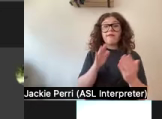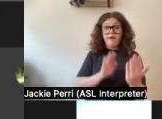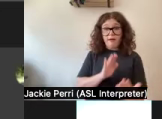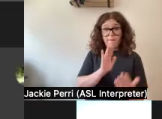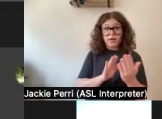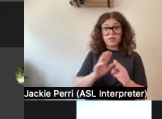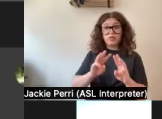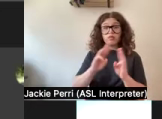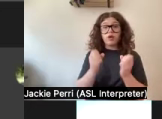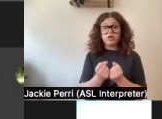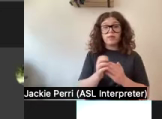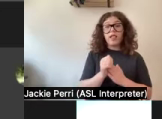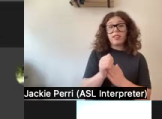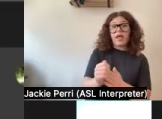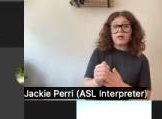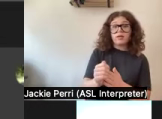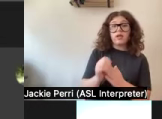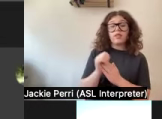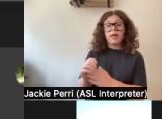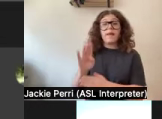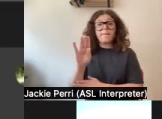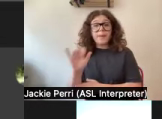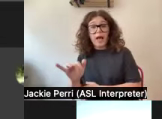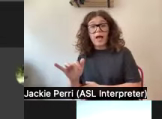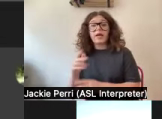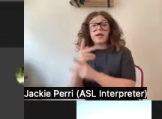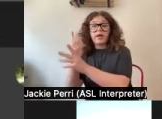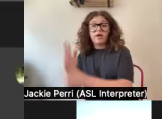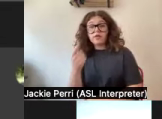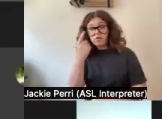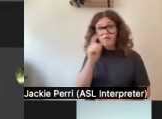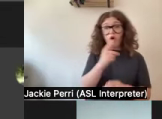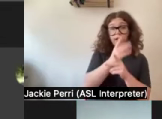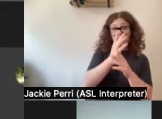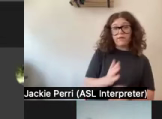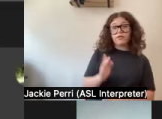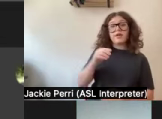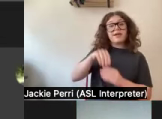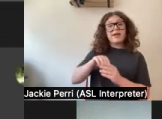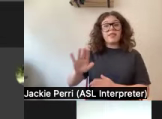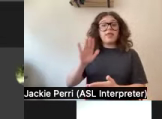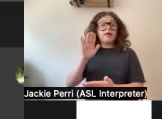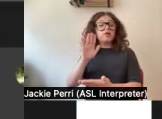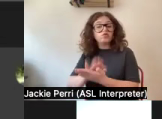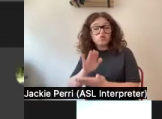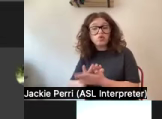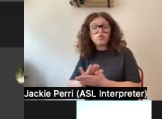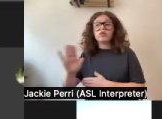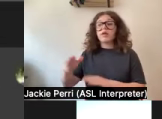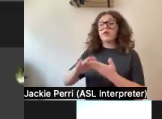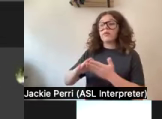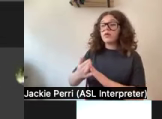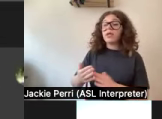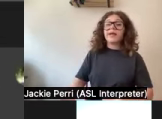by caregivers for caregivers in their schools and communities, in collaboration with an educator or